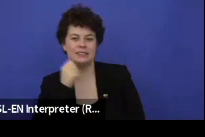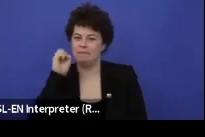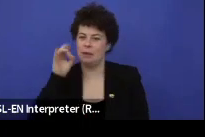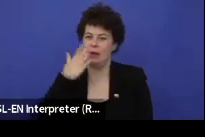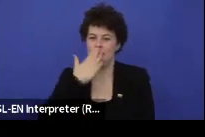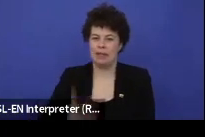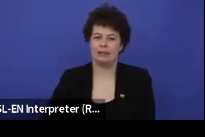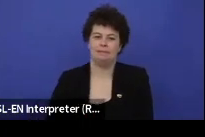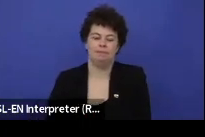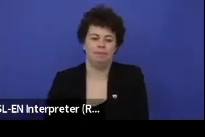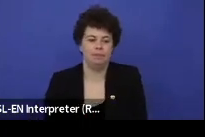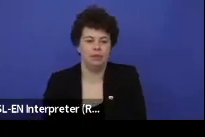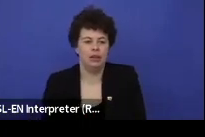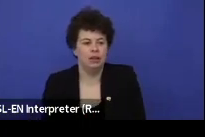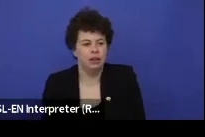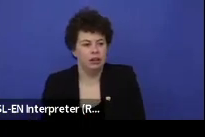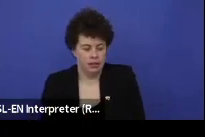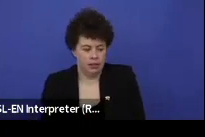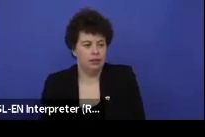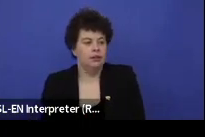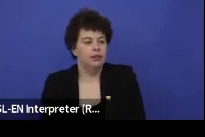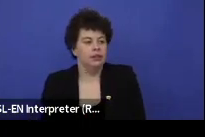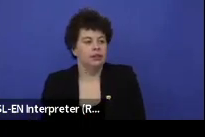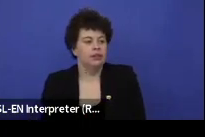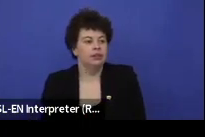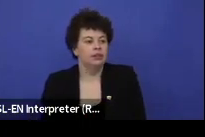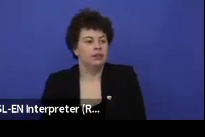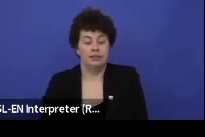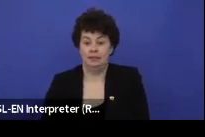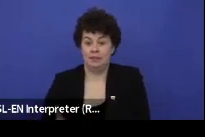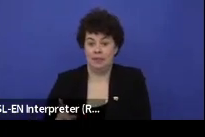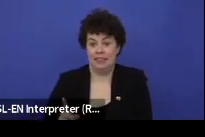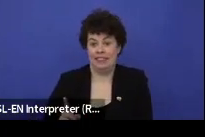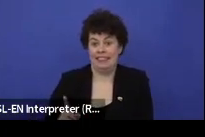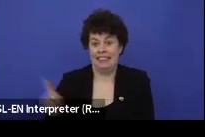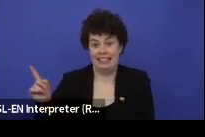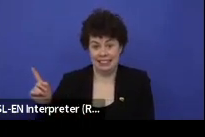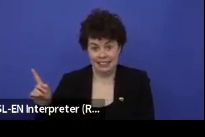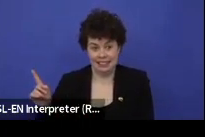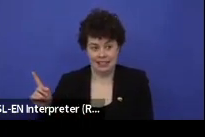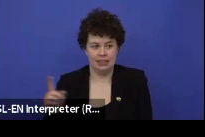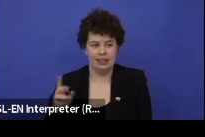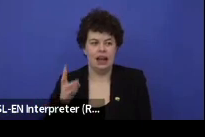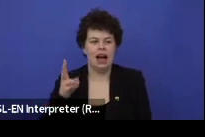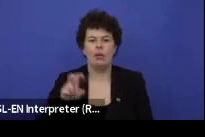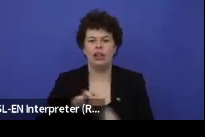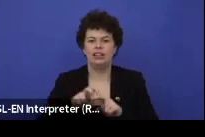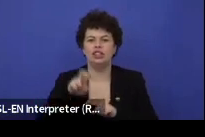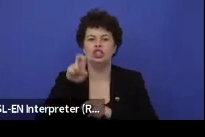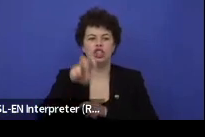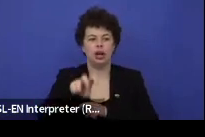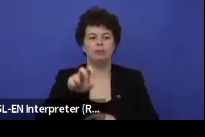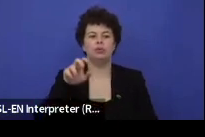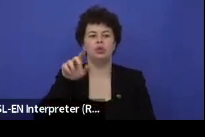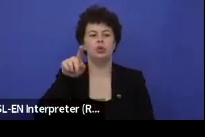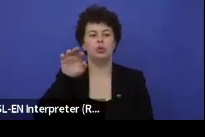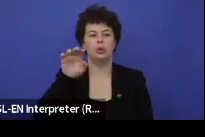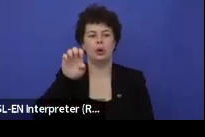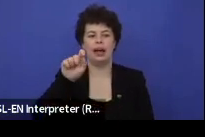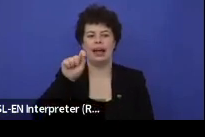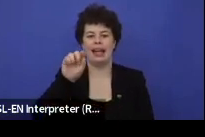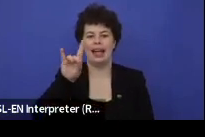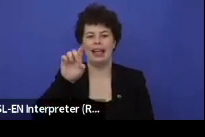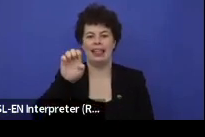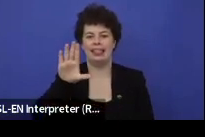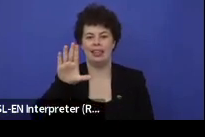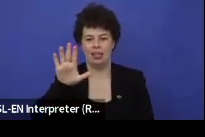you. Okay, so on this slide then, I'll actually just skip to Ethel. Well, actually, let me just say,